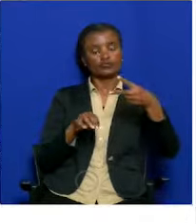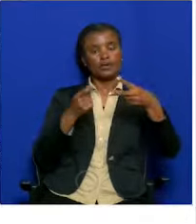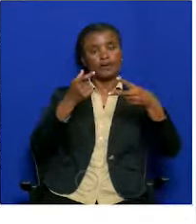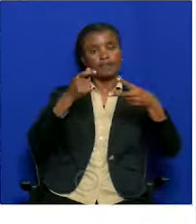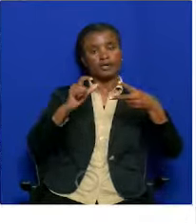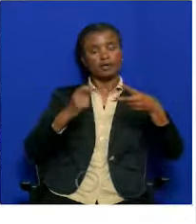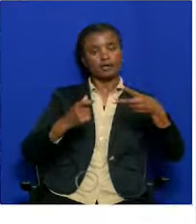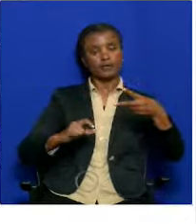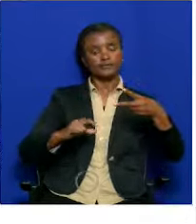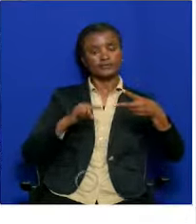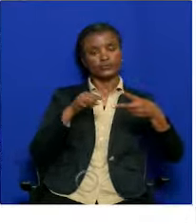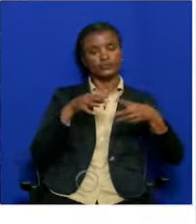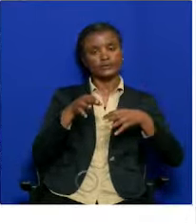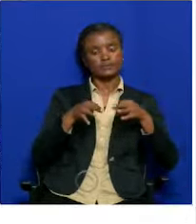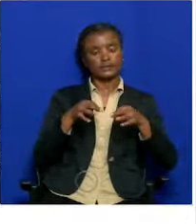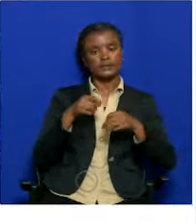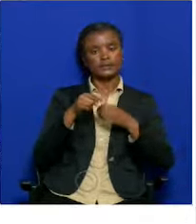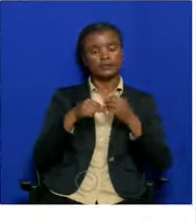Yes.